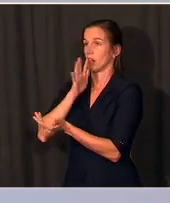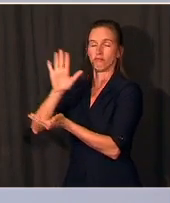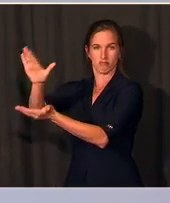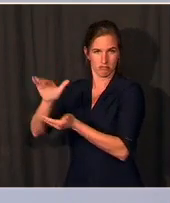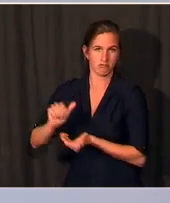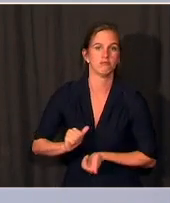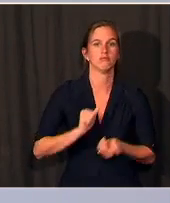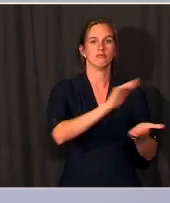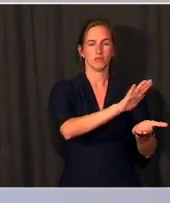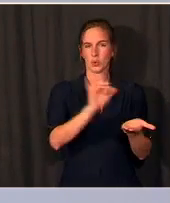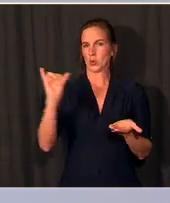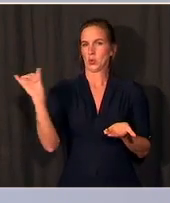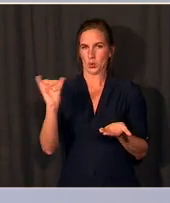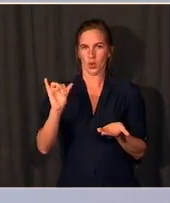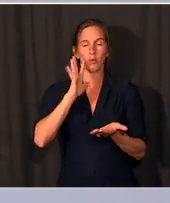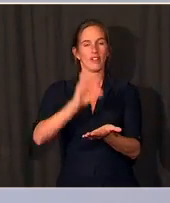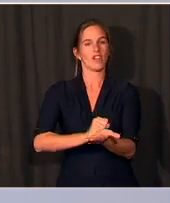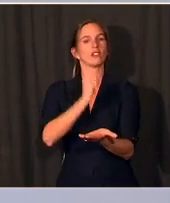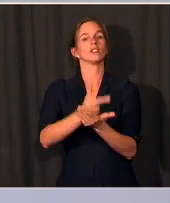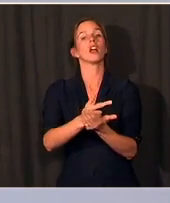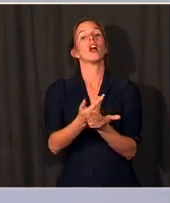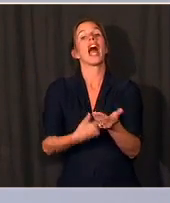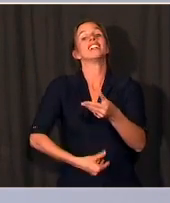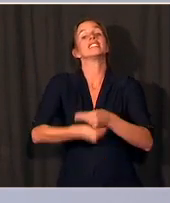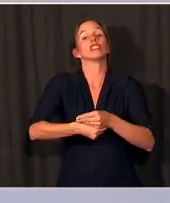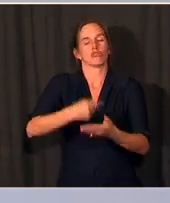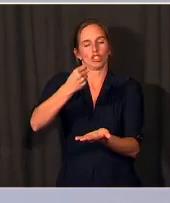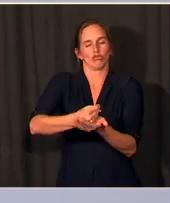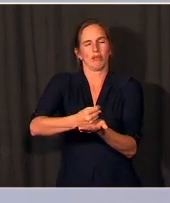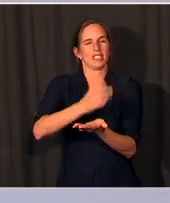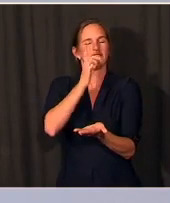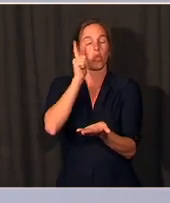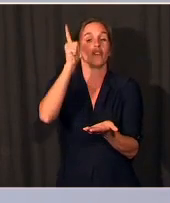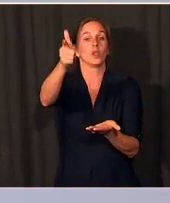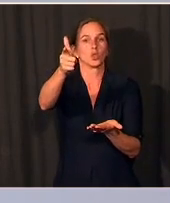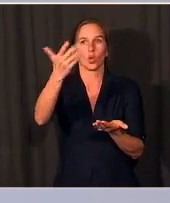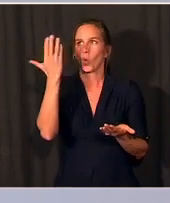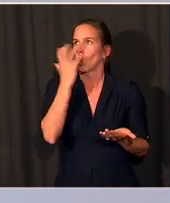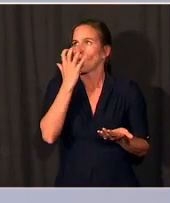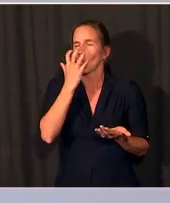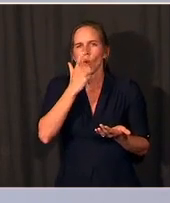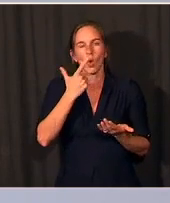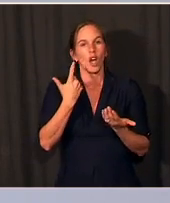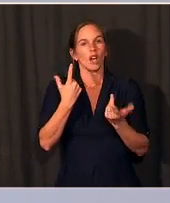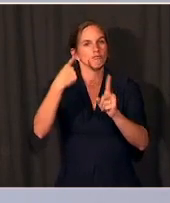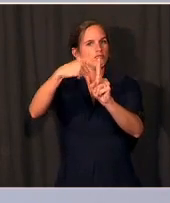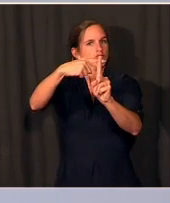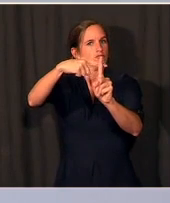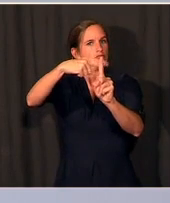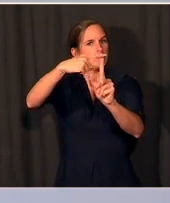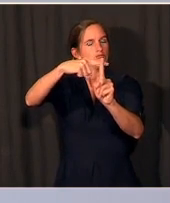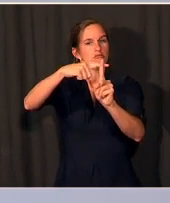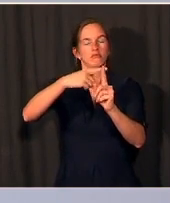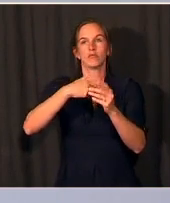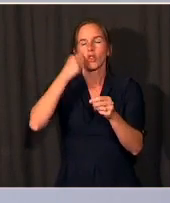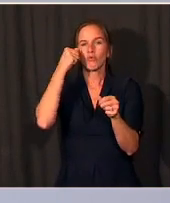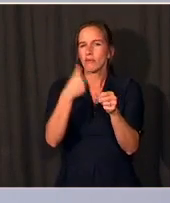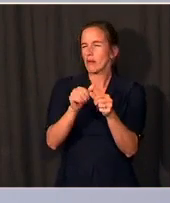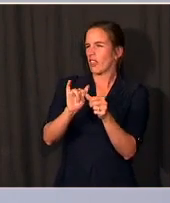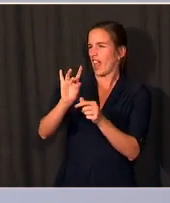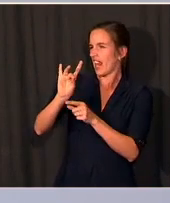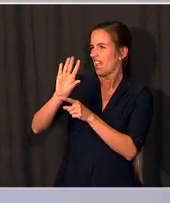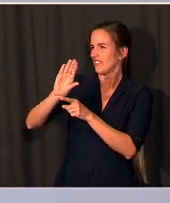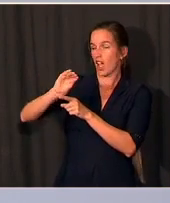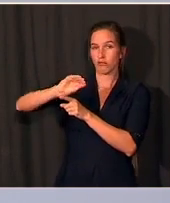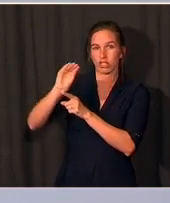number of additional treatments in the near future. Tremendous promise, but remember the 85% number. That's an